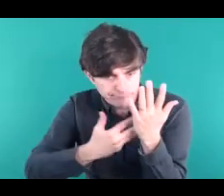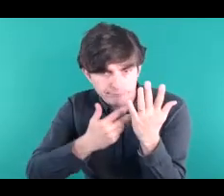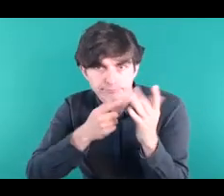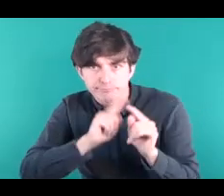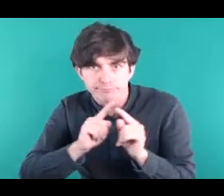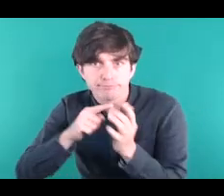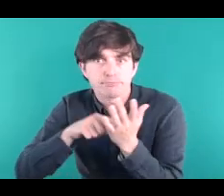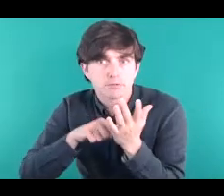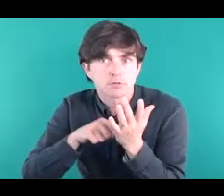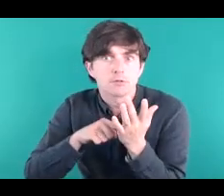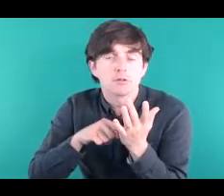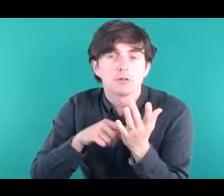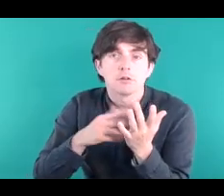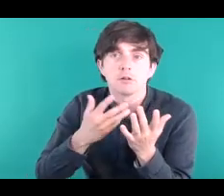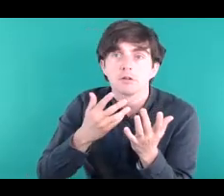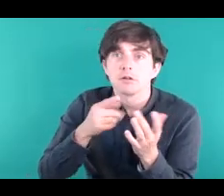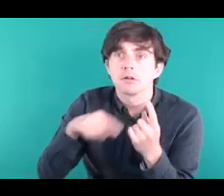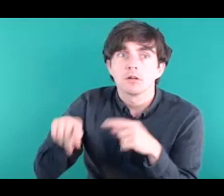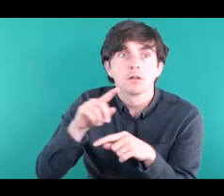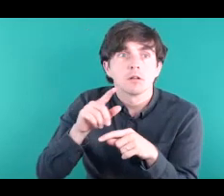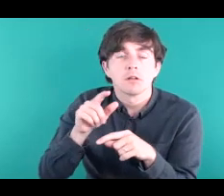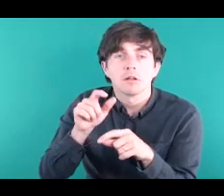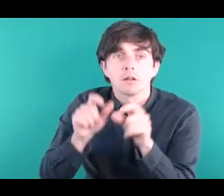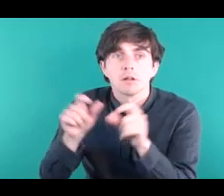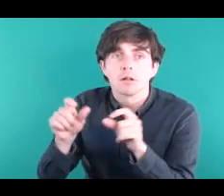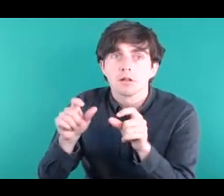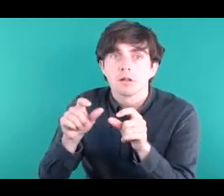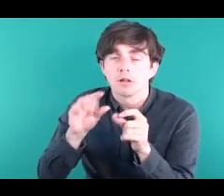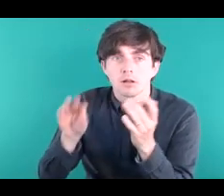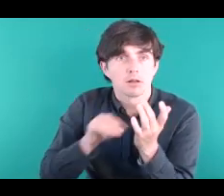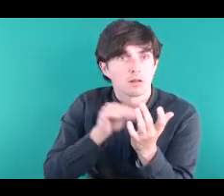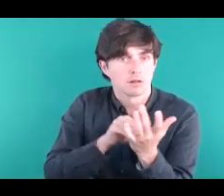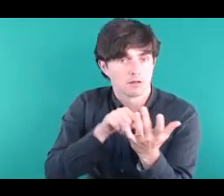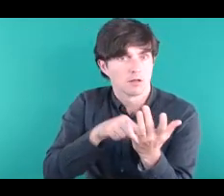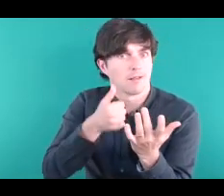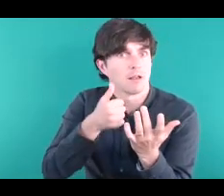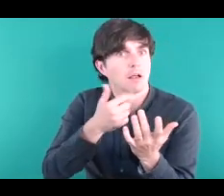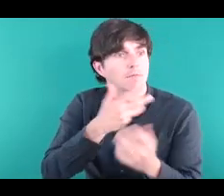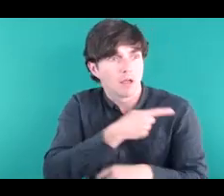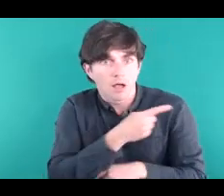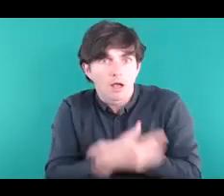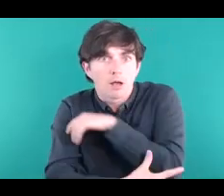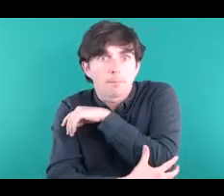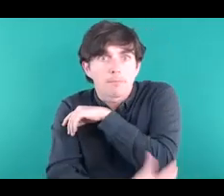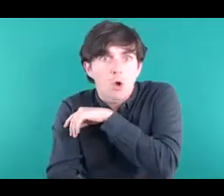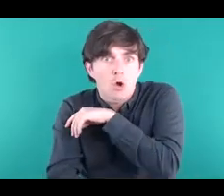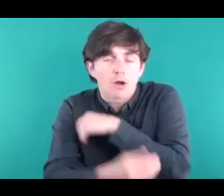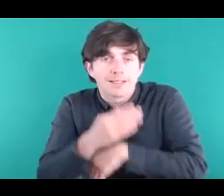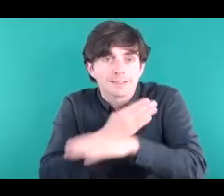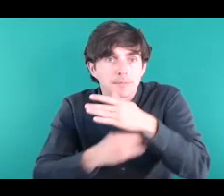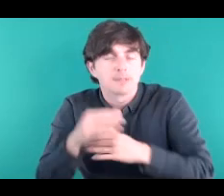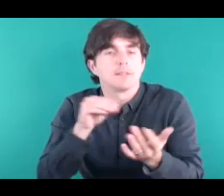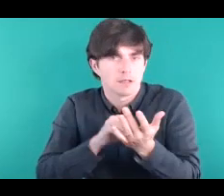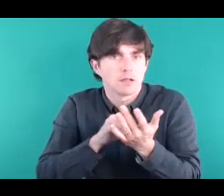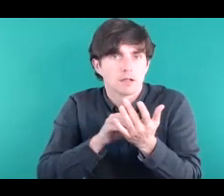have accurate data by name, by address for all persons with disabilities, because